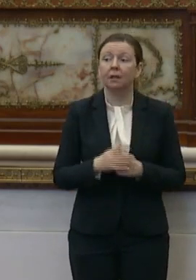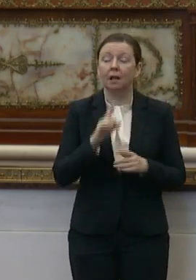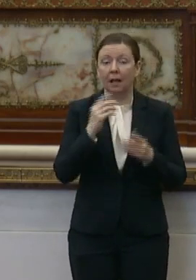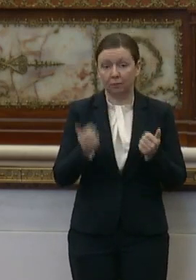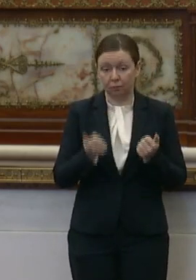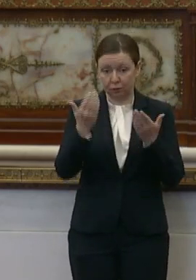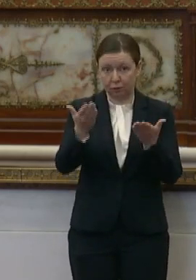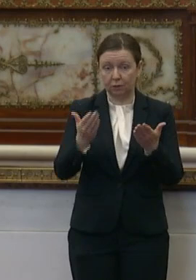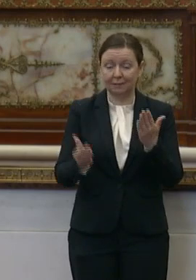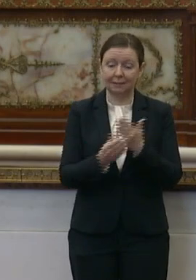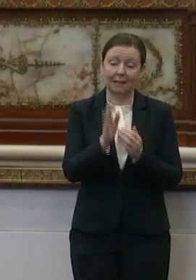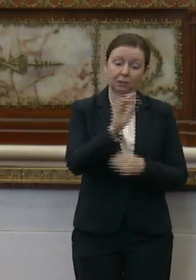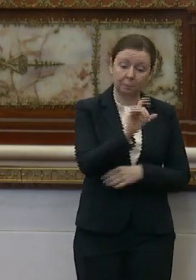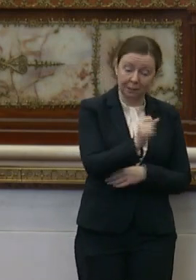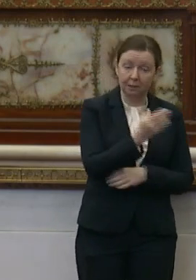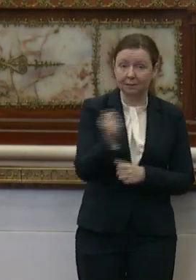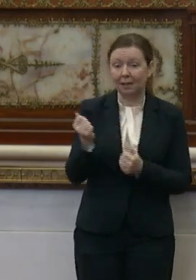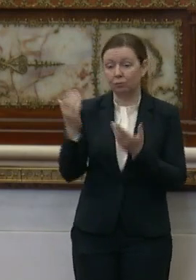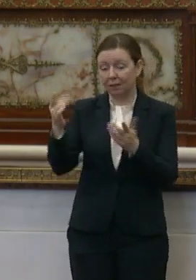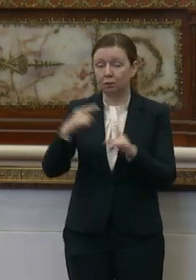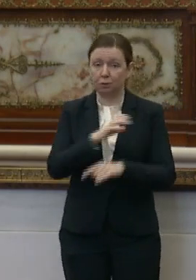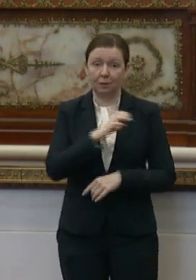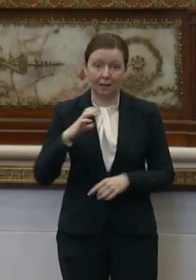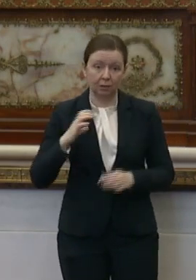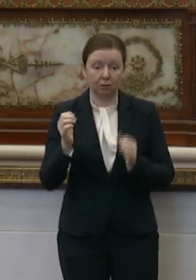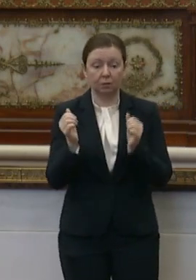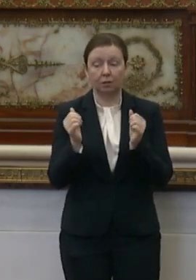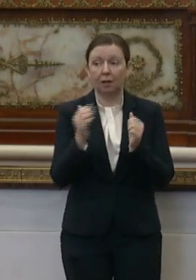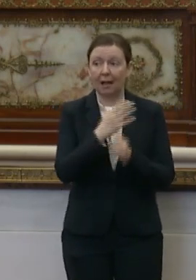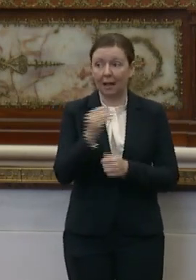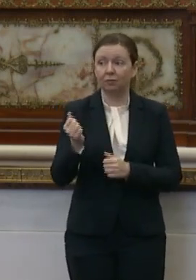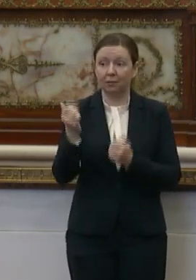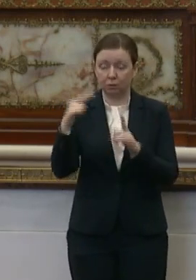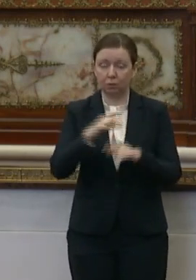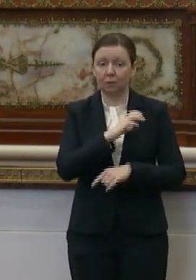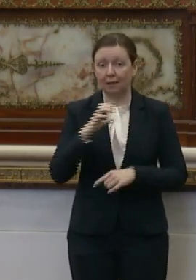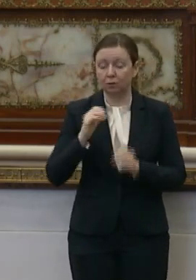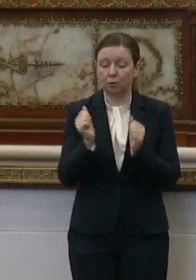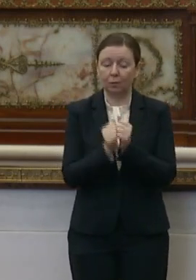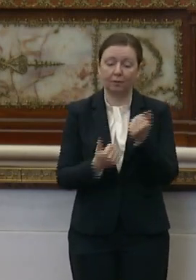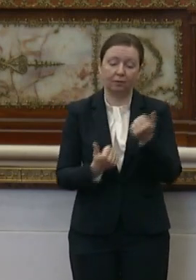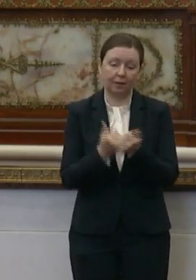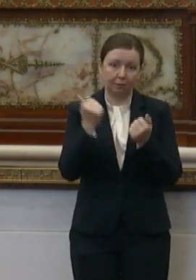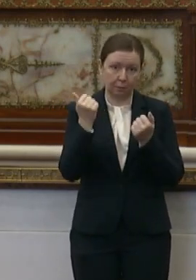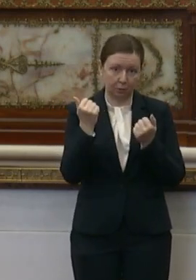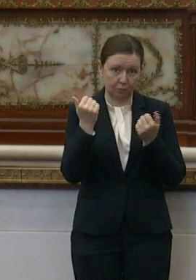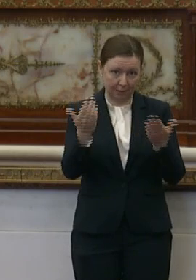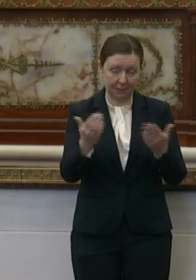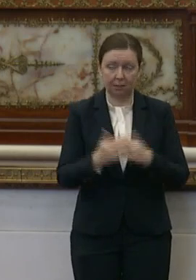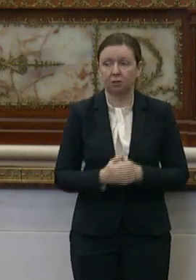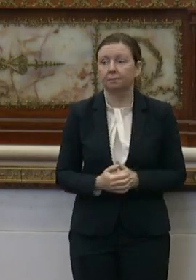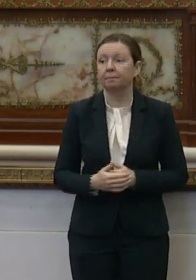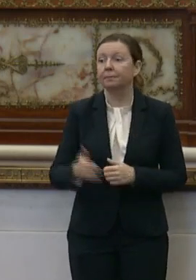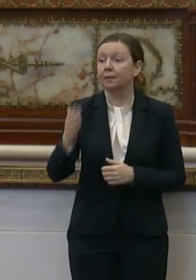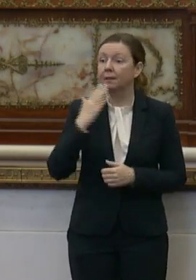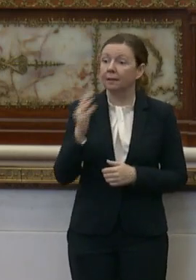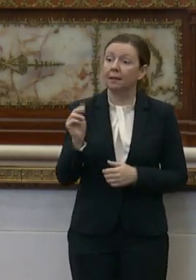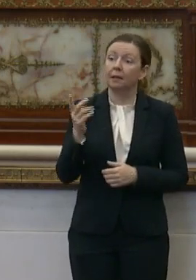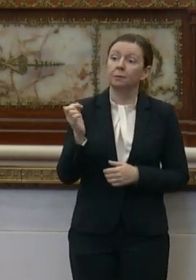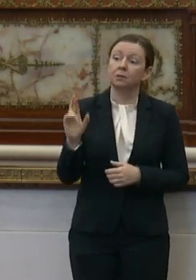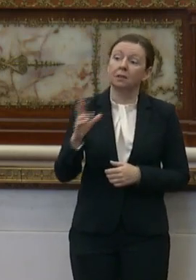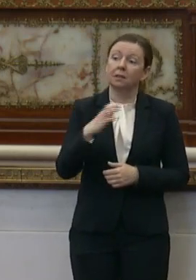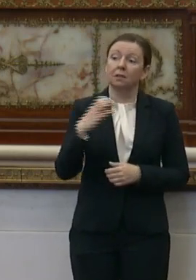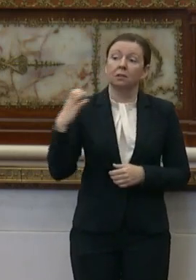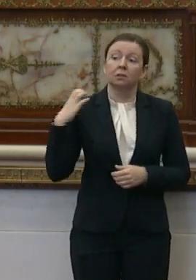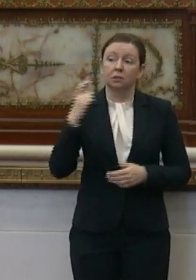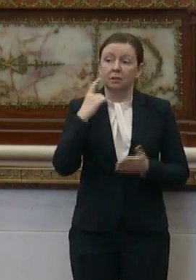returns the attached bills and resolution to Council and resolutions to Council for their favorable recommendation. Thank you, Mr. Becker. The chair